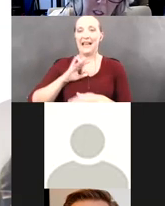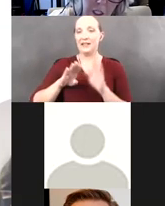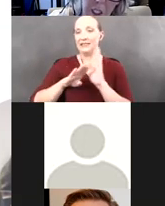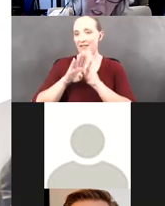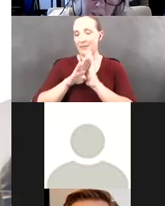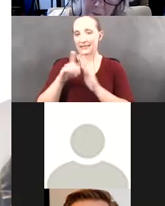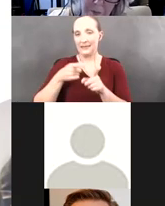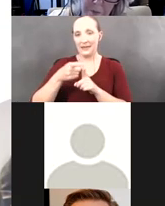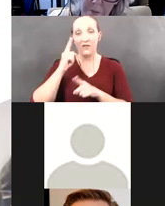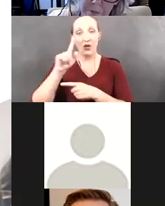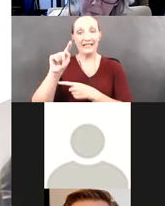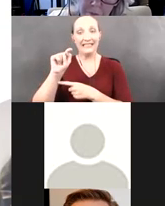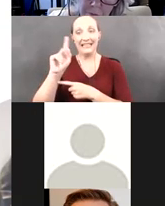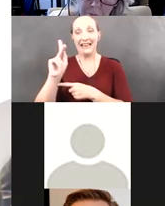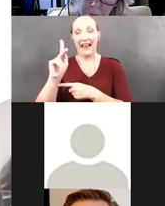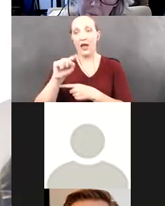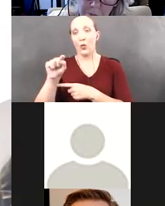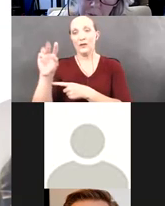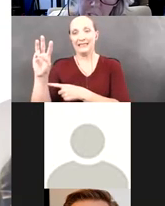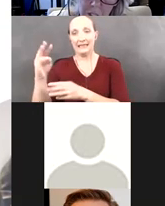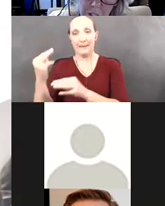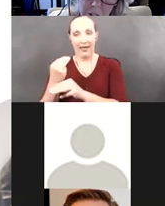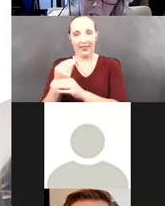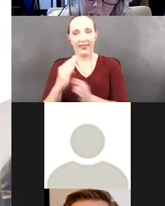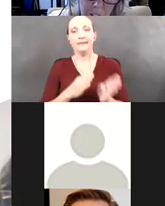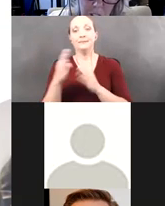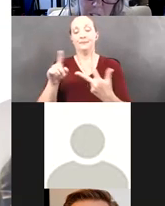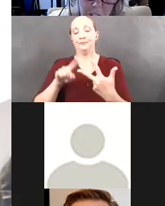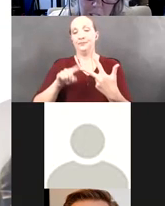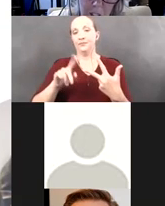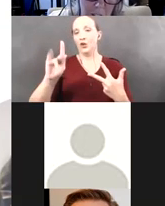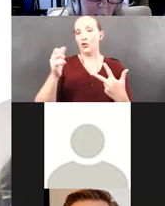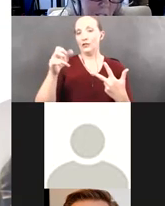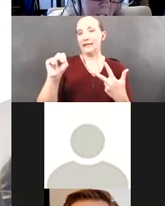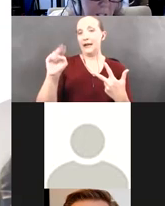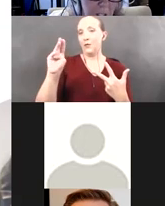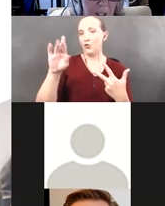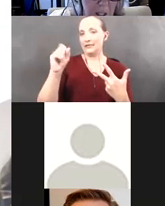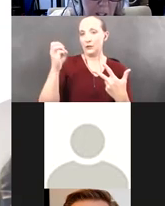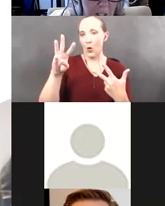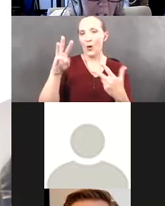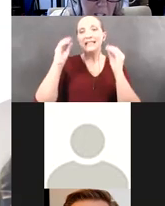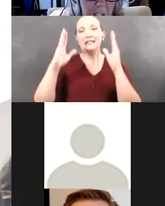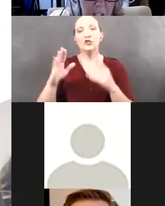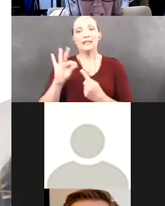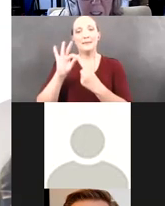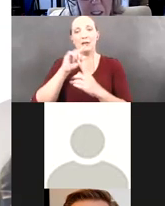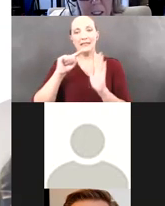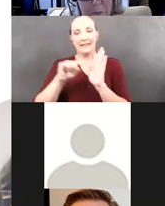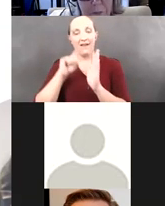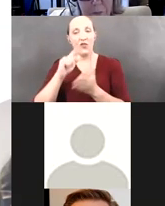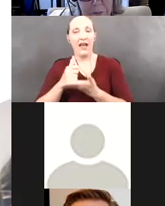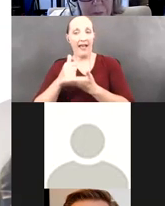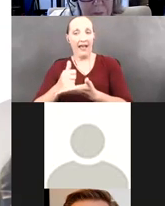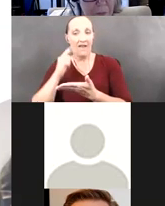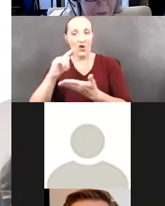TK6 especialista Math. en formación del personal para matemáticas de Hello, kinder I'm a Kristen sexto Bristow. I'm grado. a teacher on special Hola, yo soy assignment, Kristen helping support Bristow, early soy numeracy and maestra en